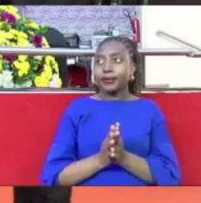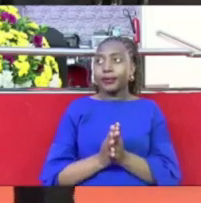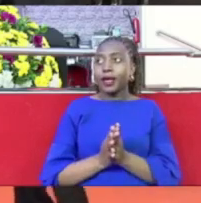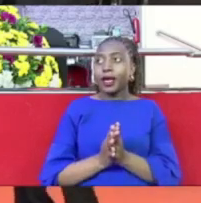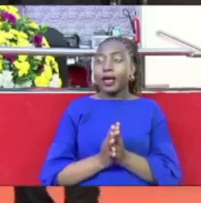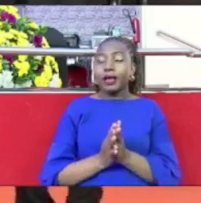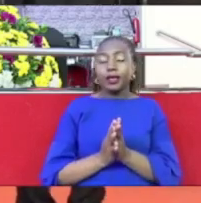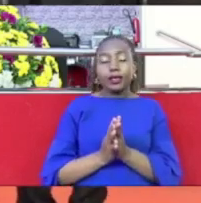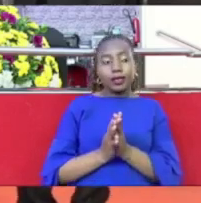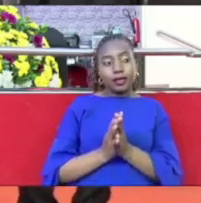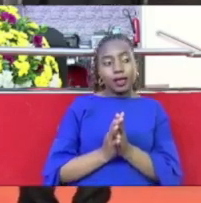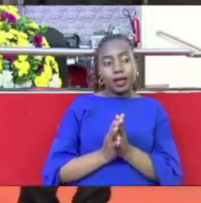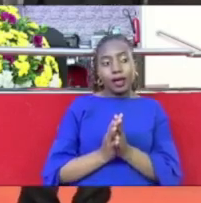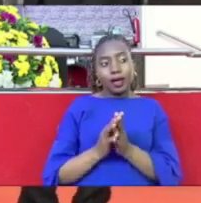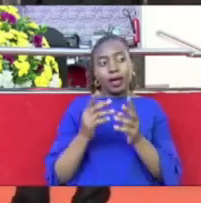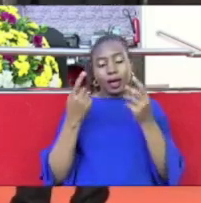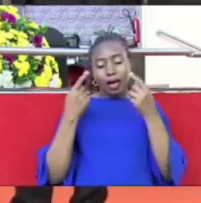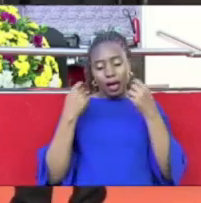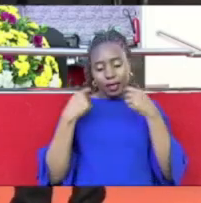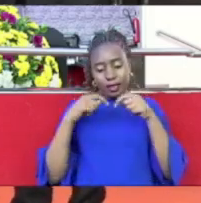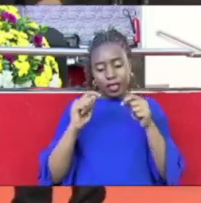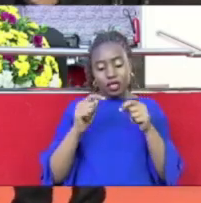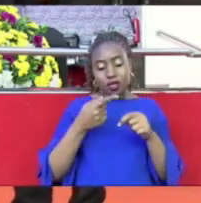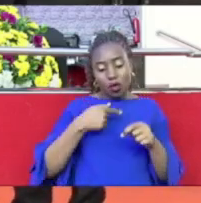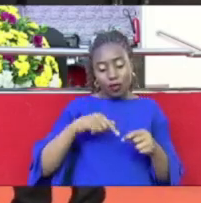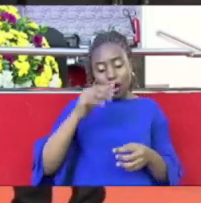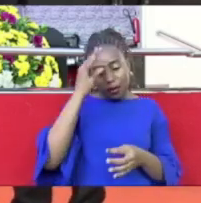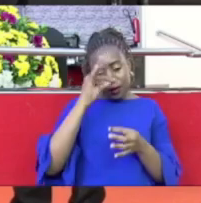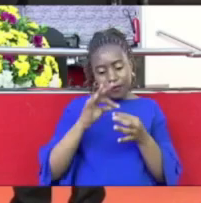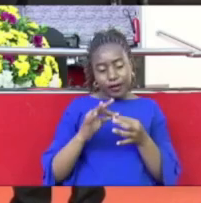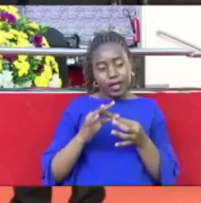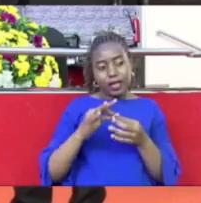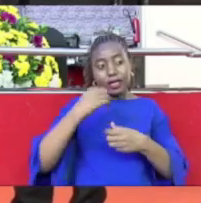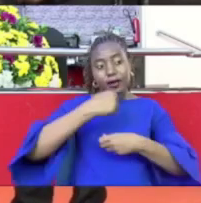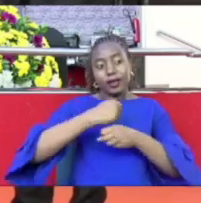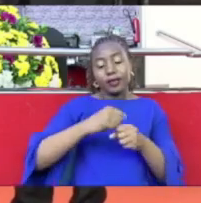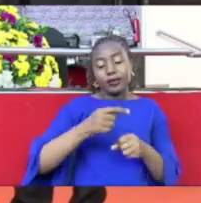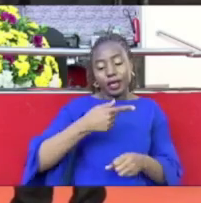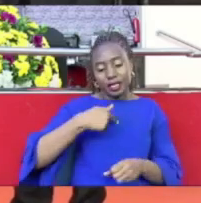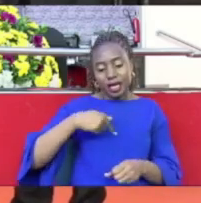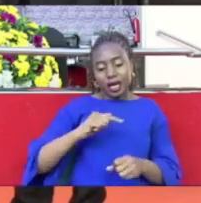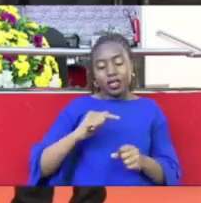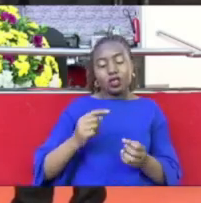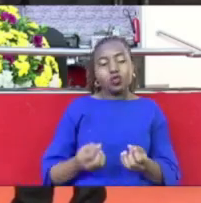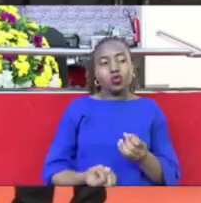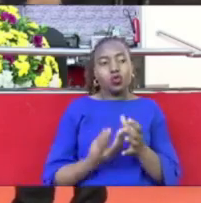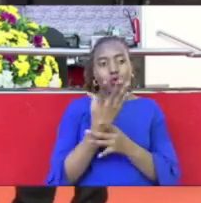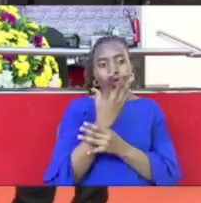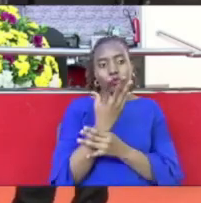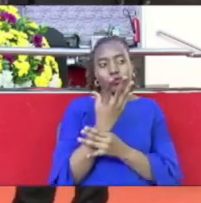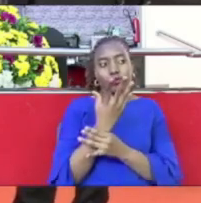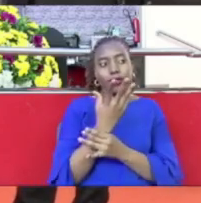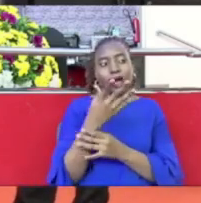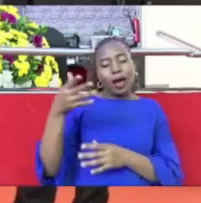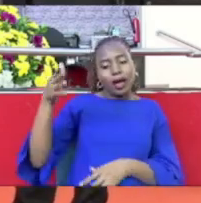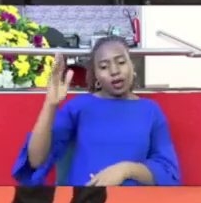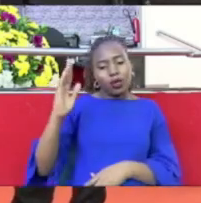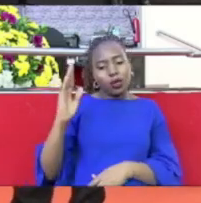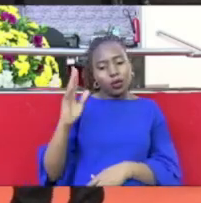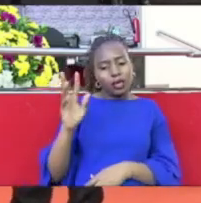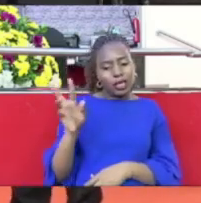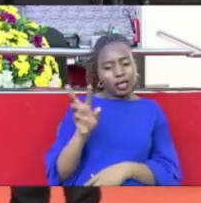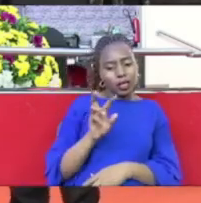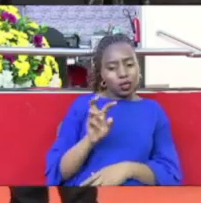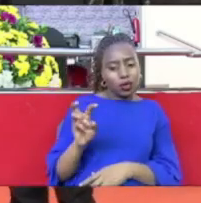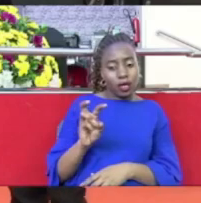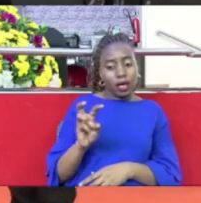faith is to cause us to grow. Kwa sababu huo unapitia kipindi hicho ili ukue. And God is looking for a certain level of